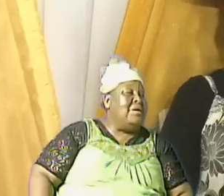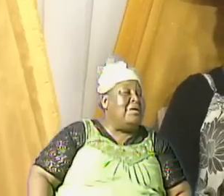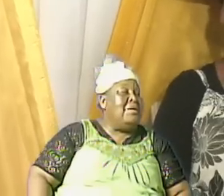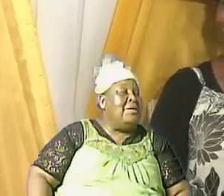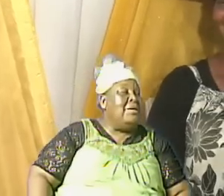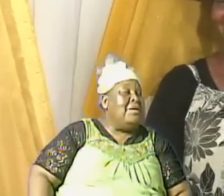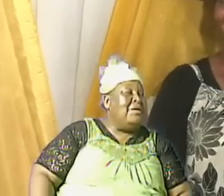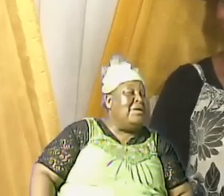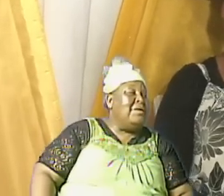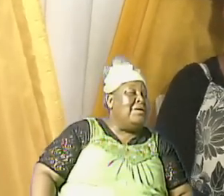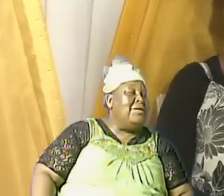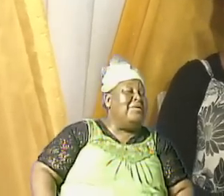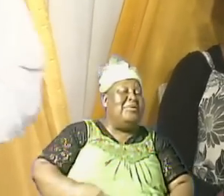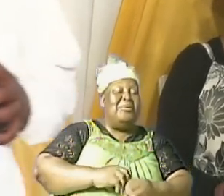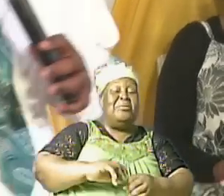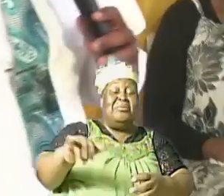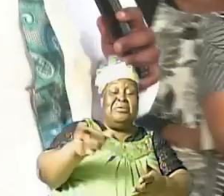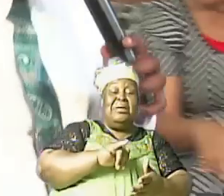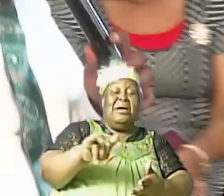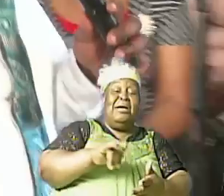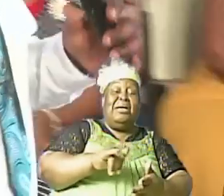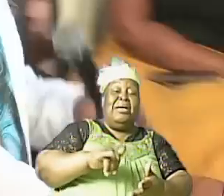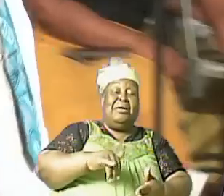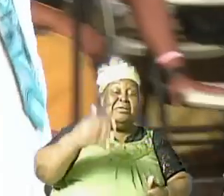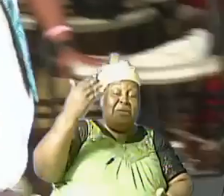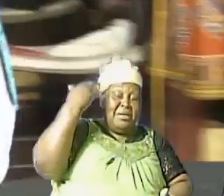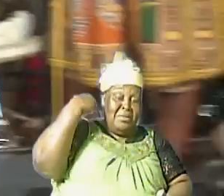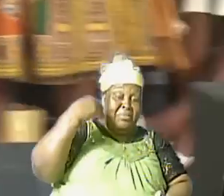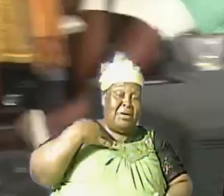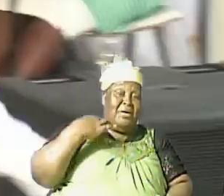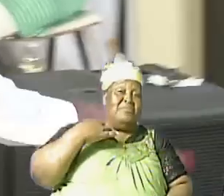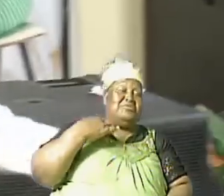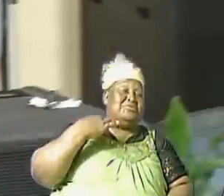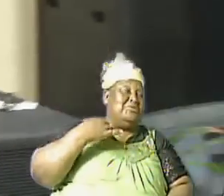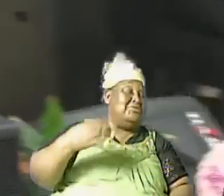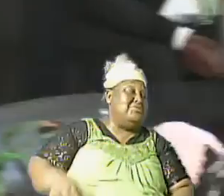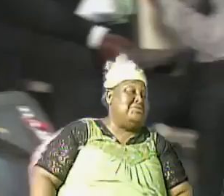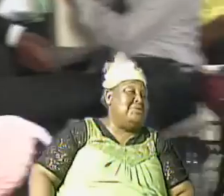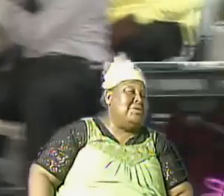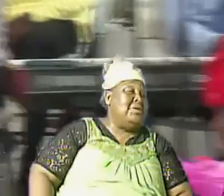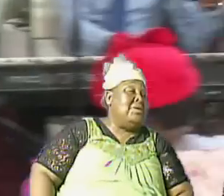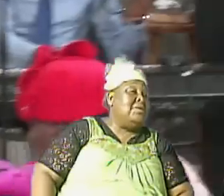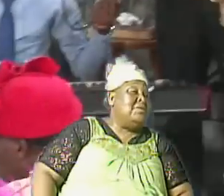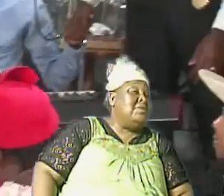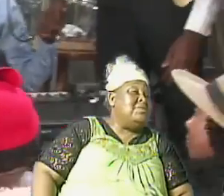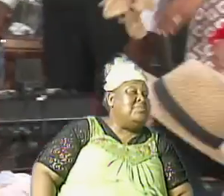I couldn't iron the back of my shirt, so if it crush up. Ooh.